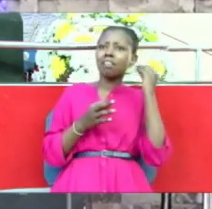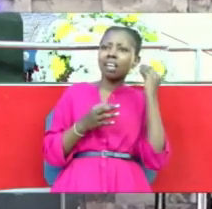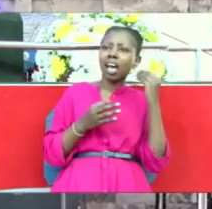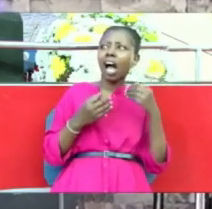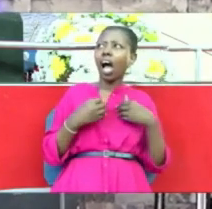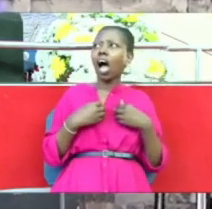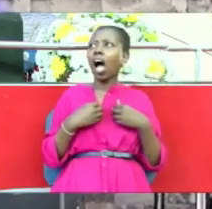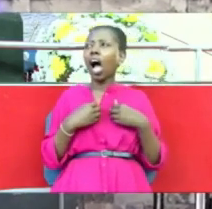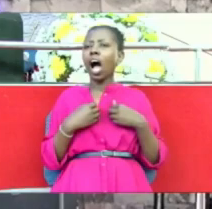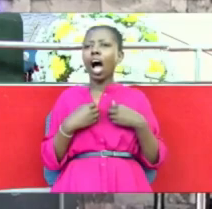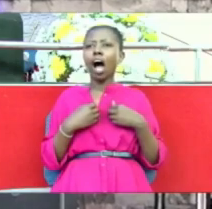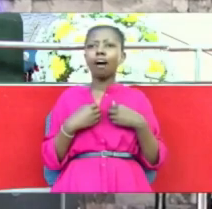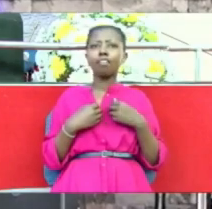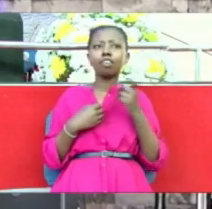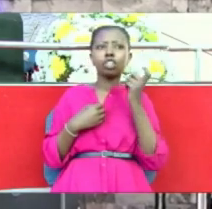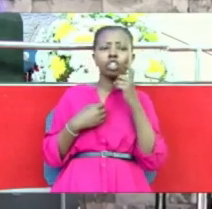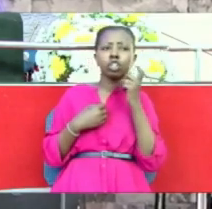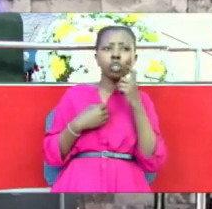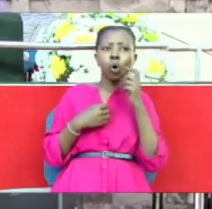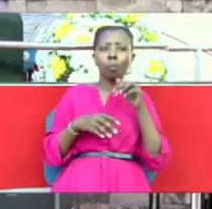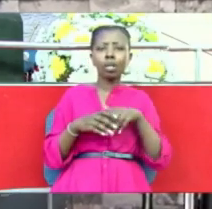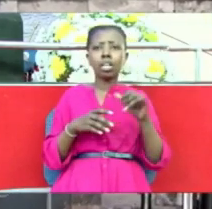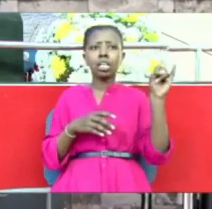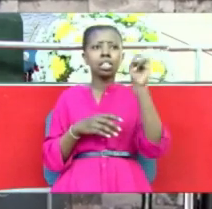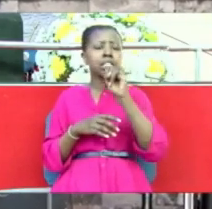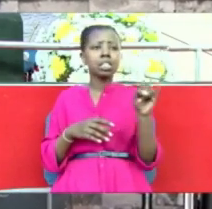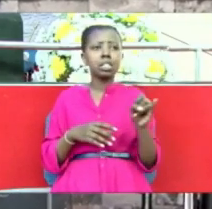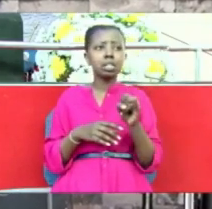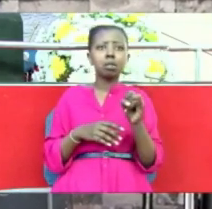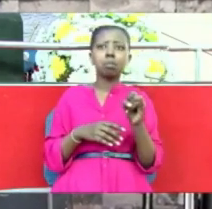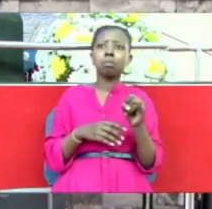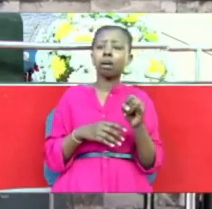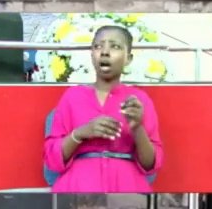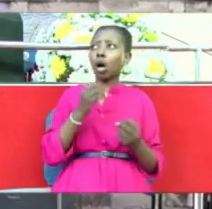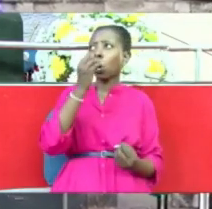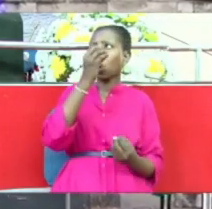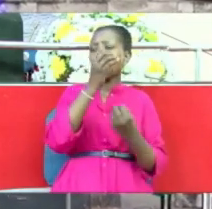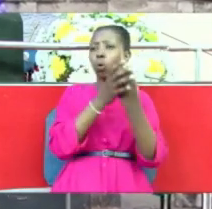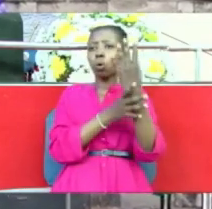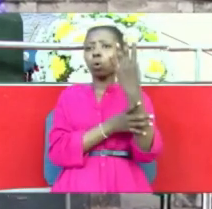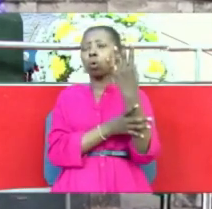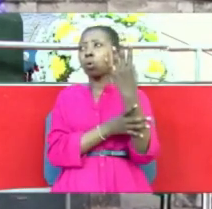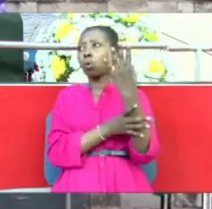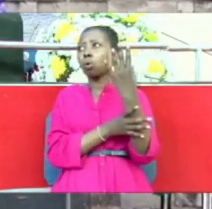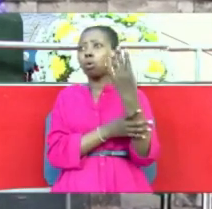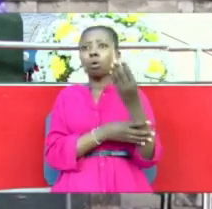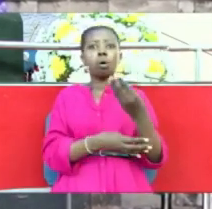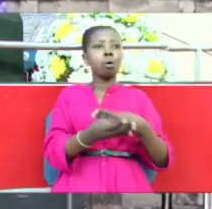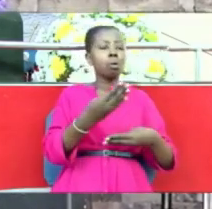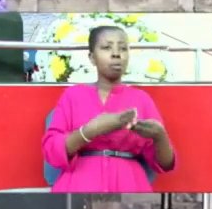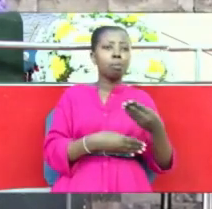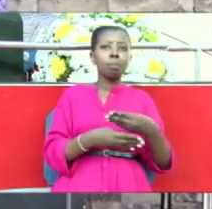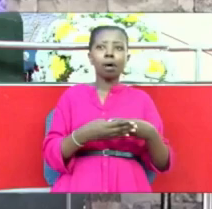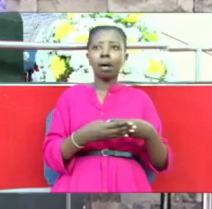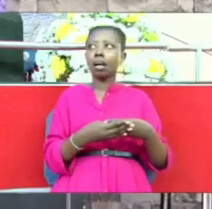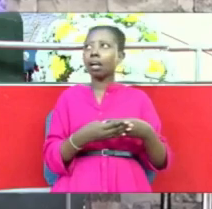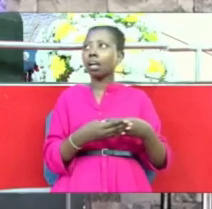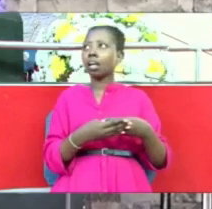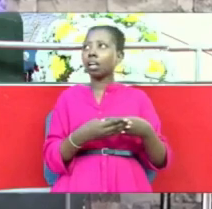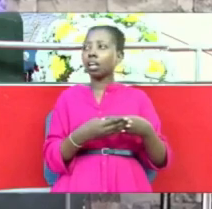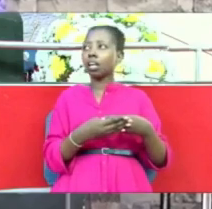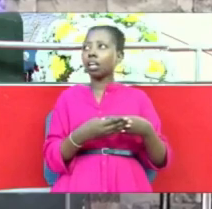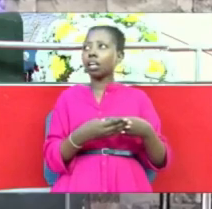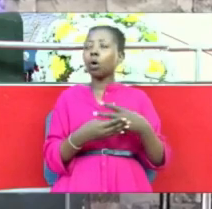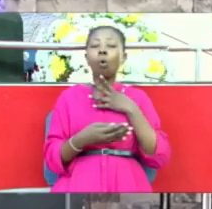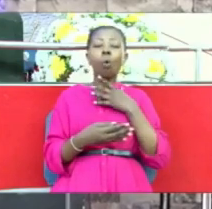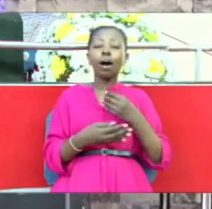Zimmerman doing well, lakini wakisikia pana kiosk, they want to buy it to frustrate that person. When they hear there is a supermarket in